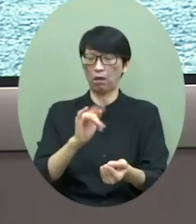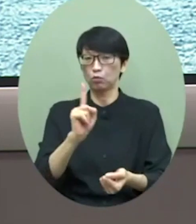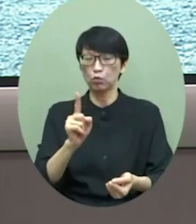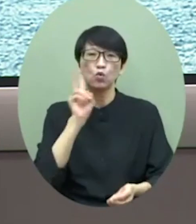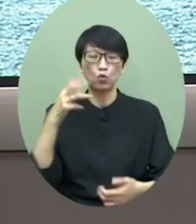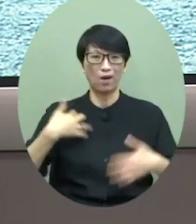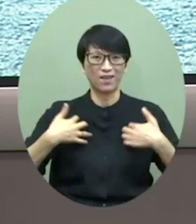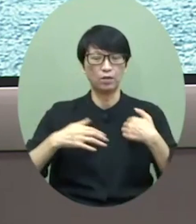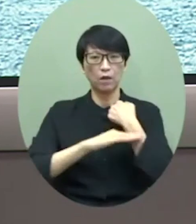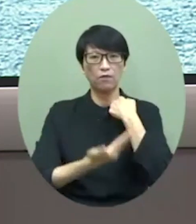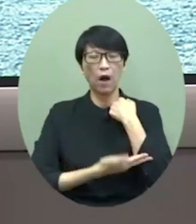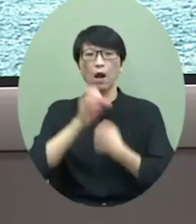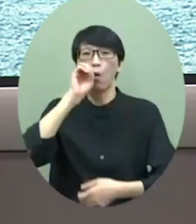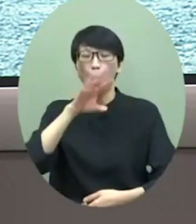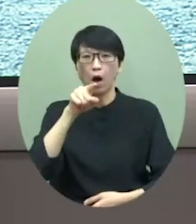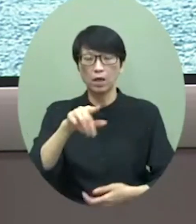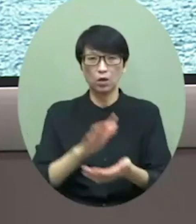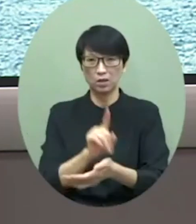the upcoming vacuum.